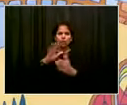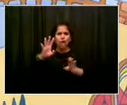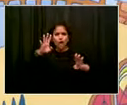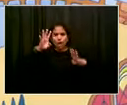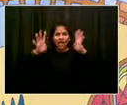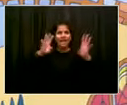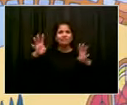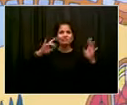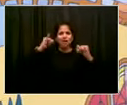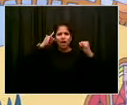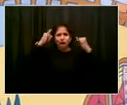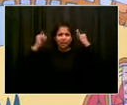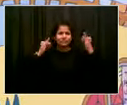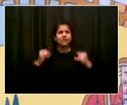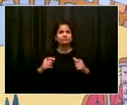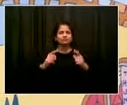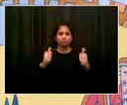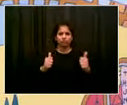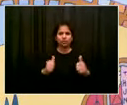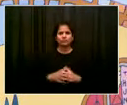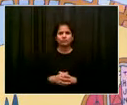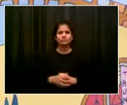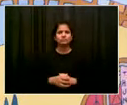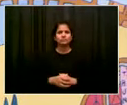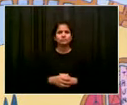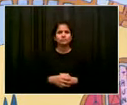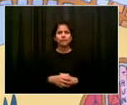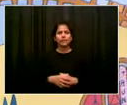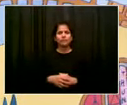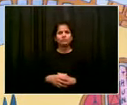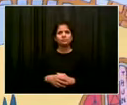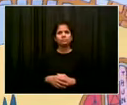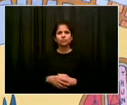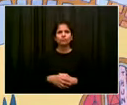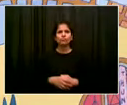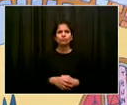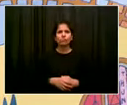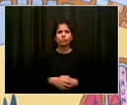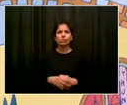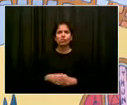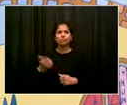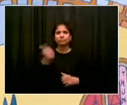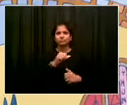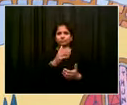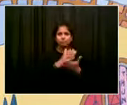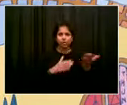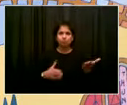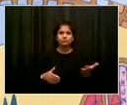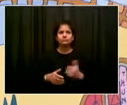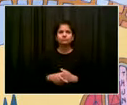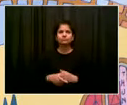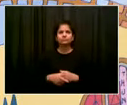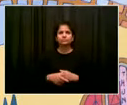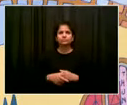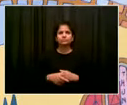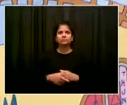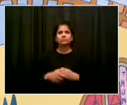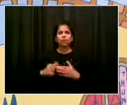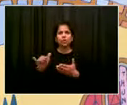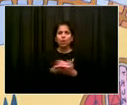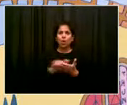there's also another important piece of this equation, which has taken painstaking work by the NYPD. And the NYPD